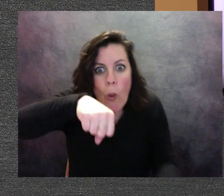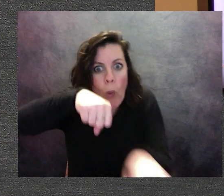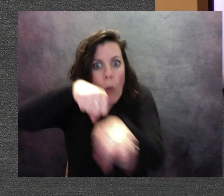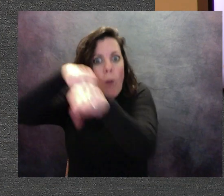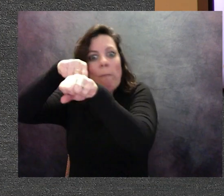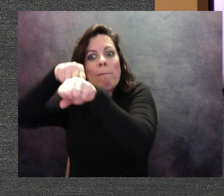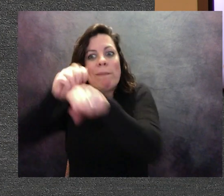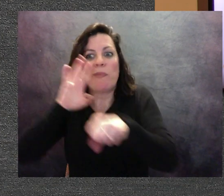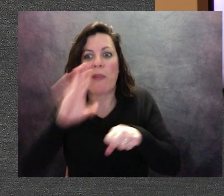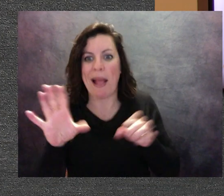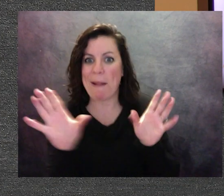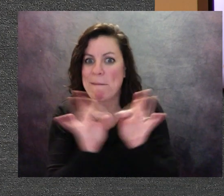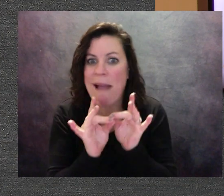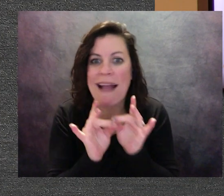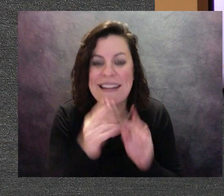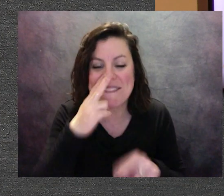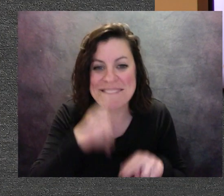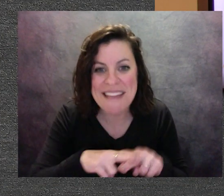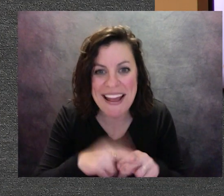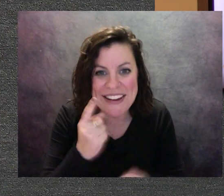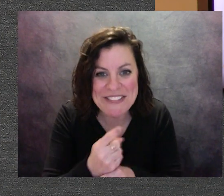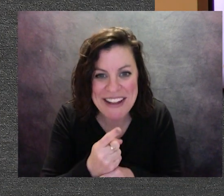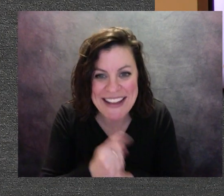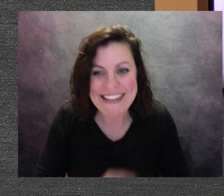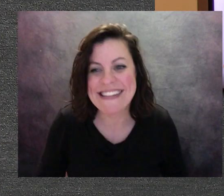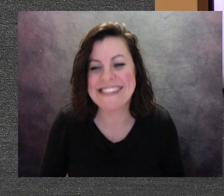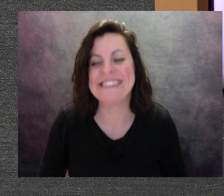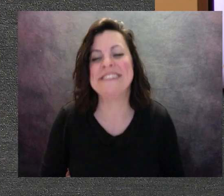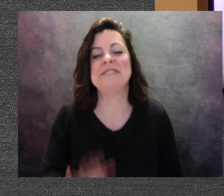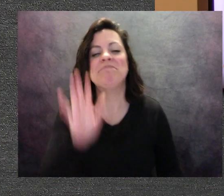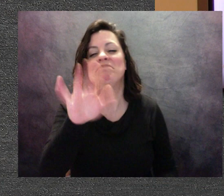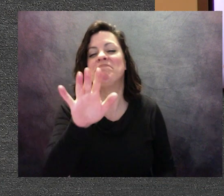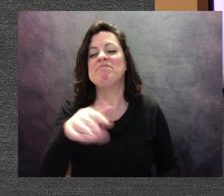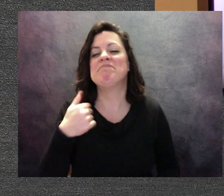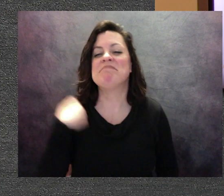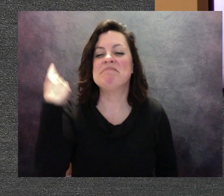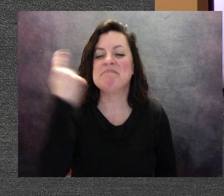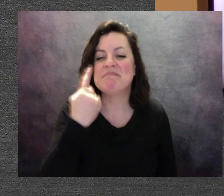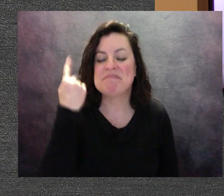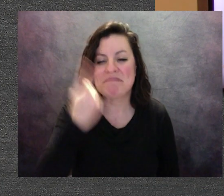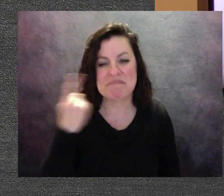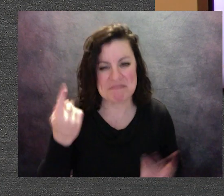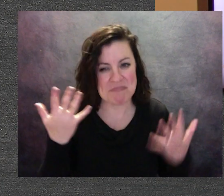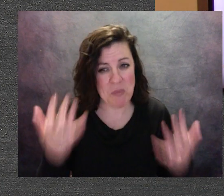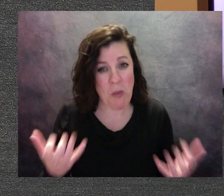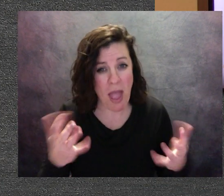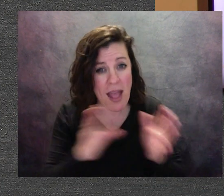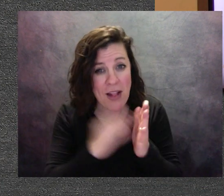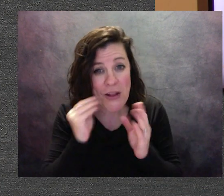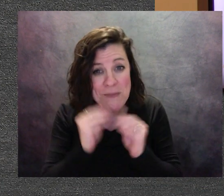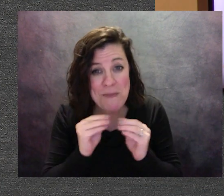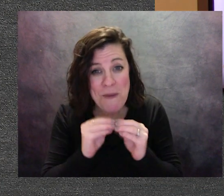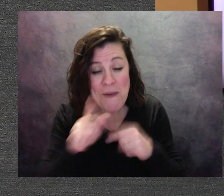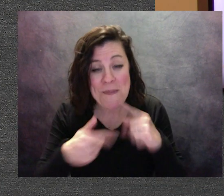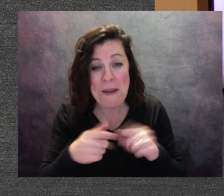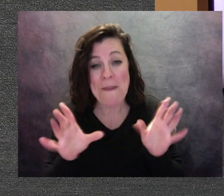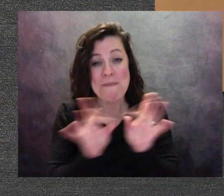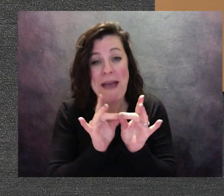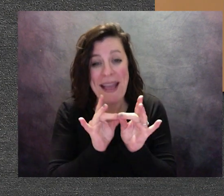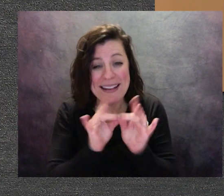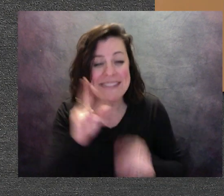up again with his magnet? Let's find out more about magnets, okay? Come with